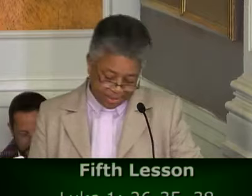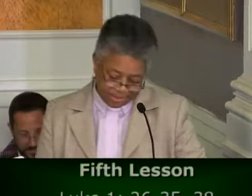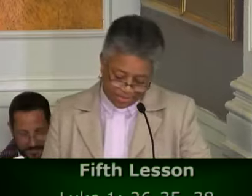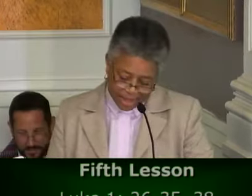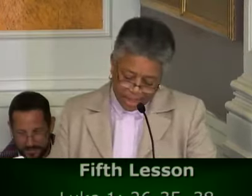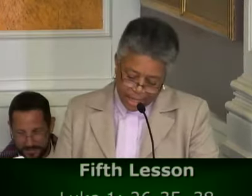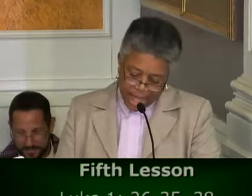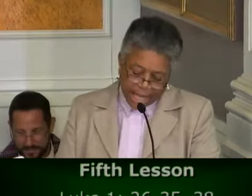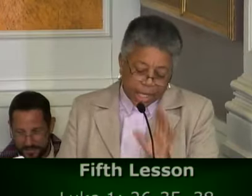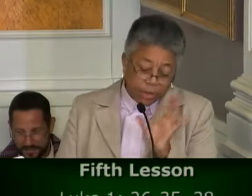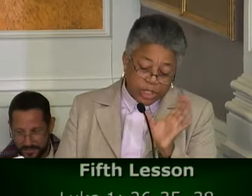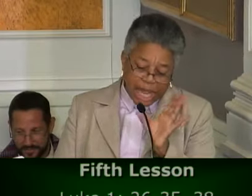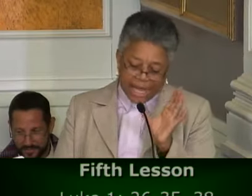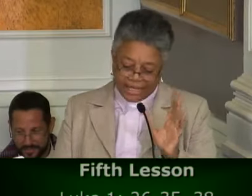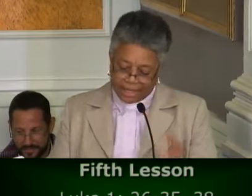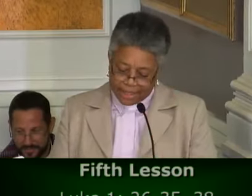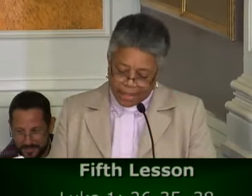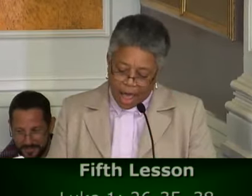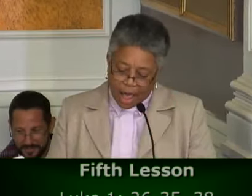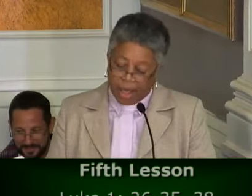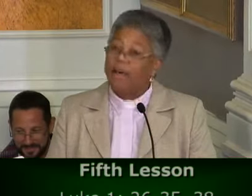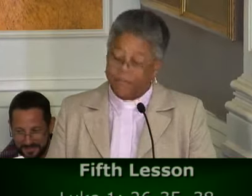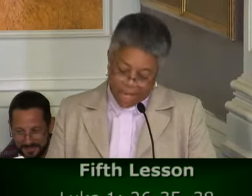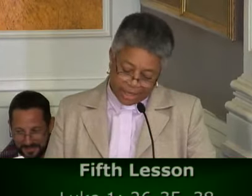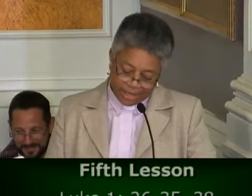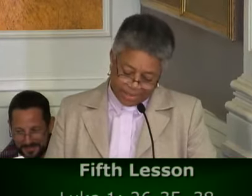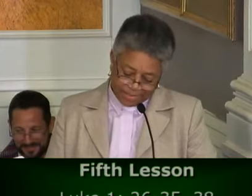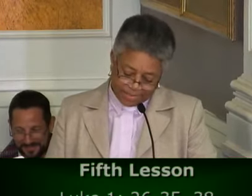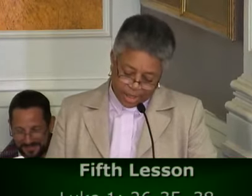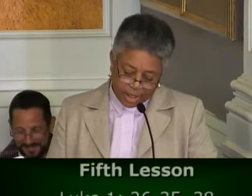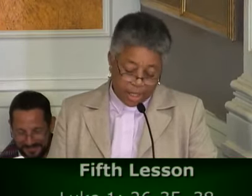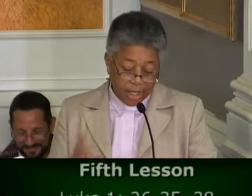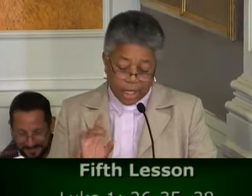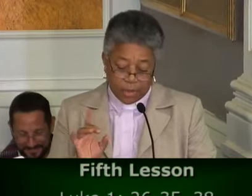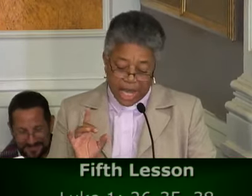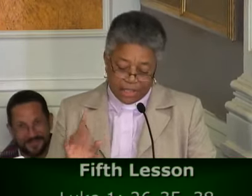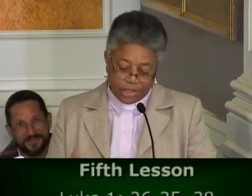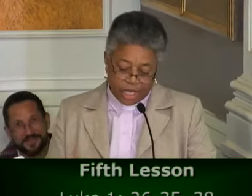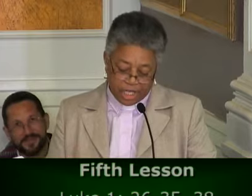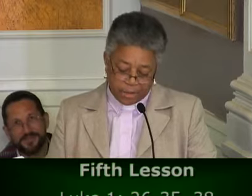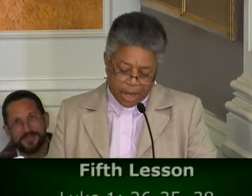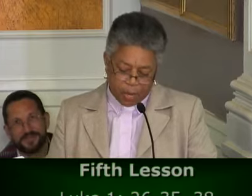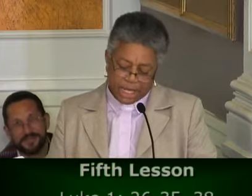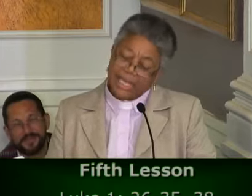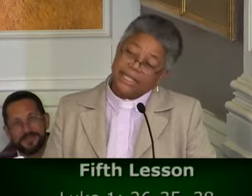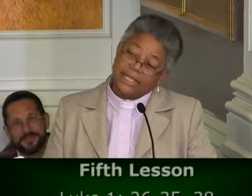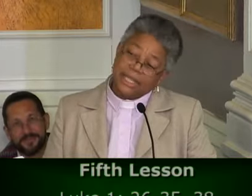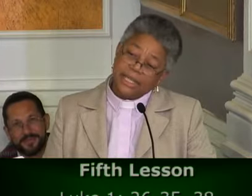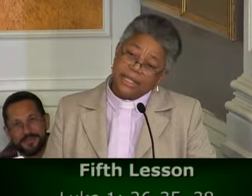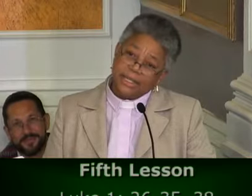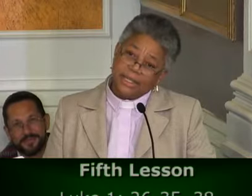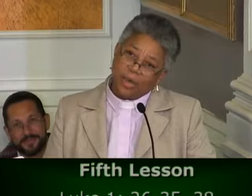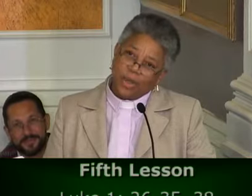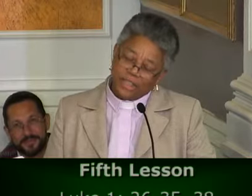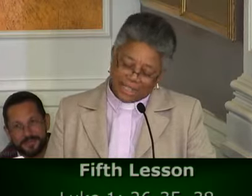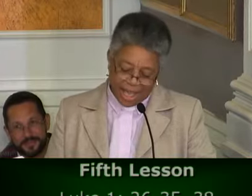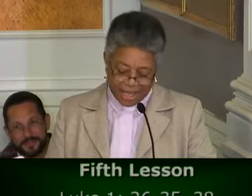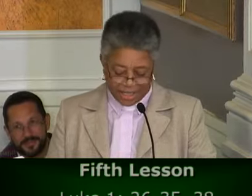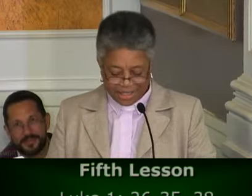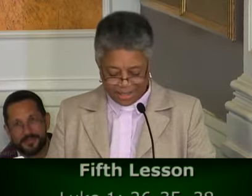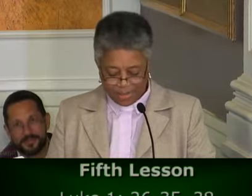God. And he will delight in the awe of God. He will not judge by what he sees with